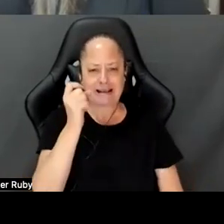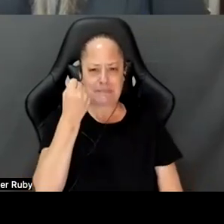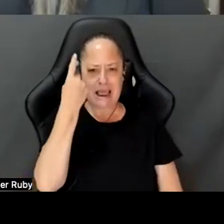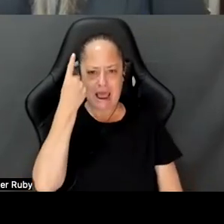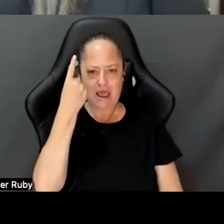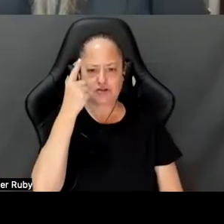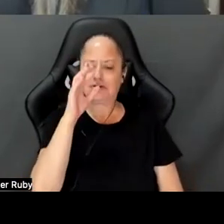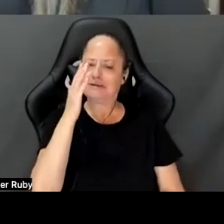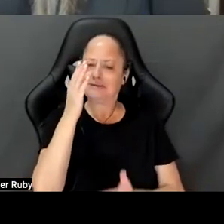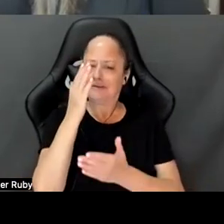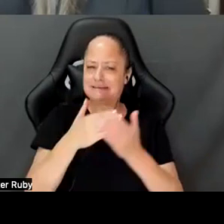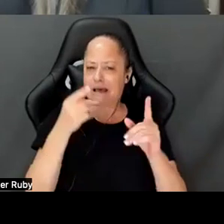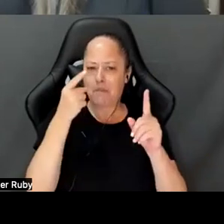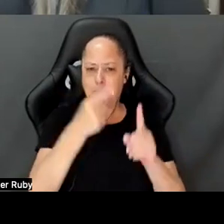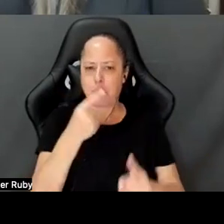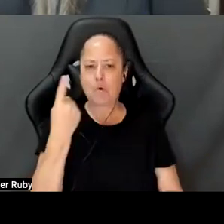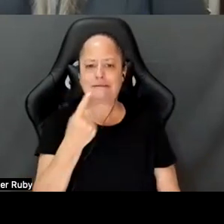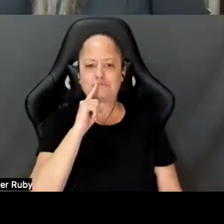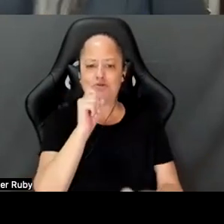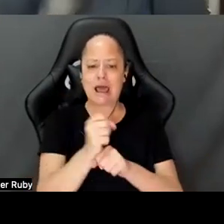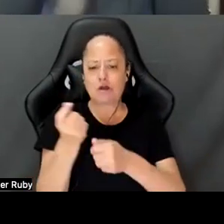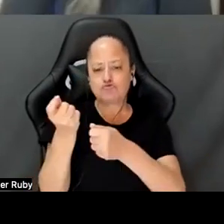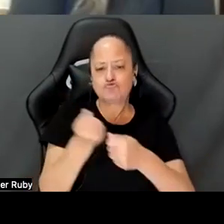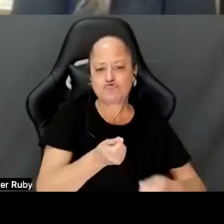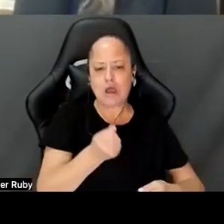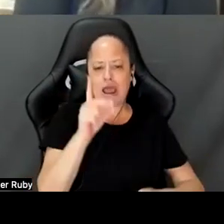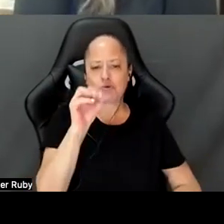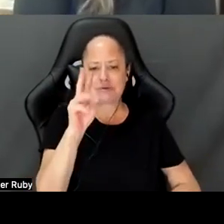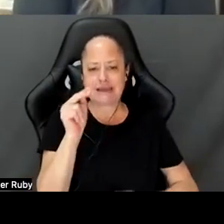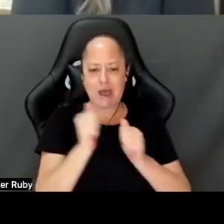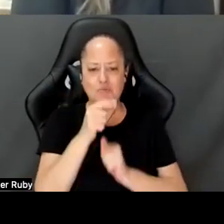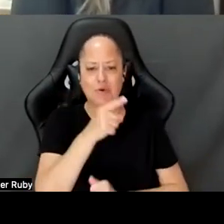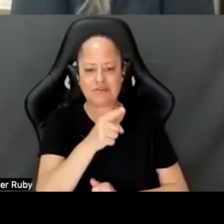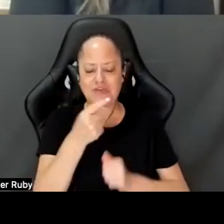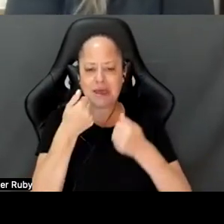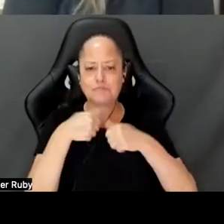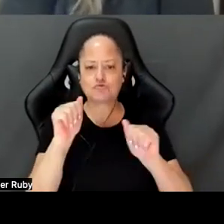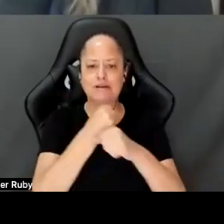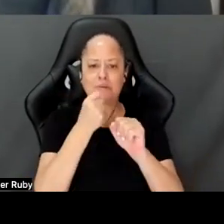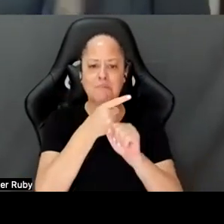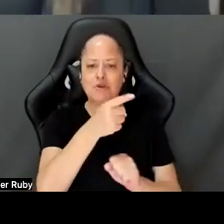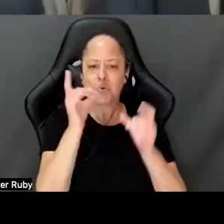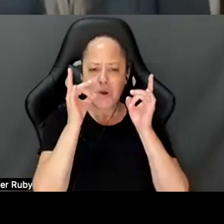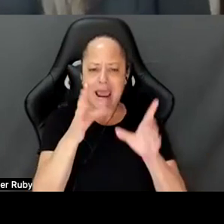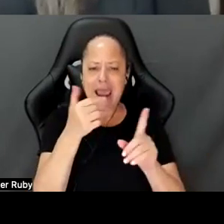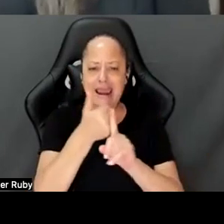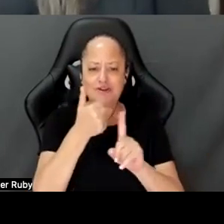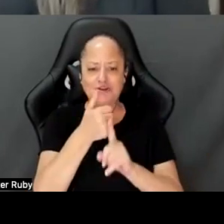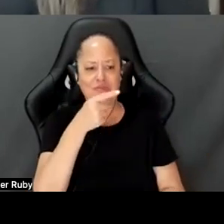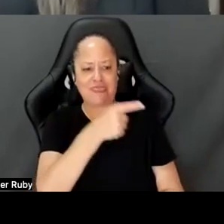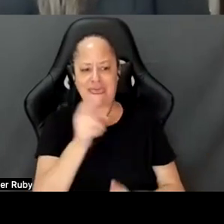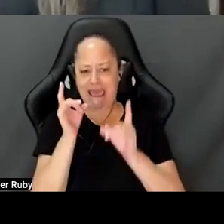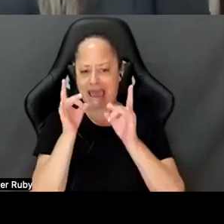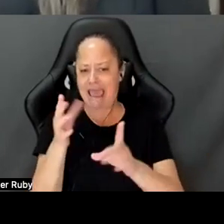at a certain point, when someone is actually dragging you down with them and they're trying to make you hate yourself as much as they hate